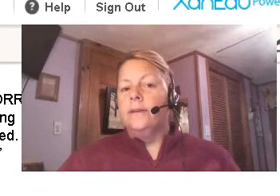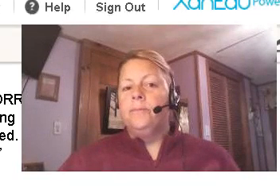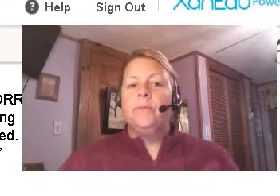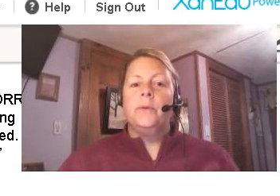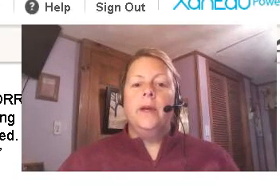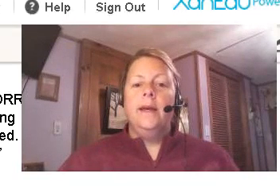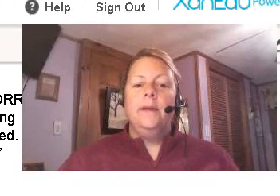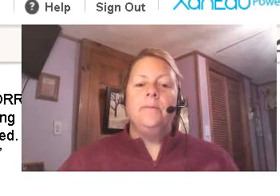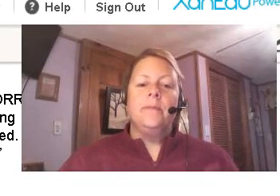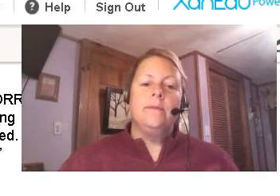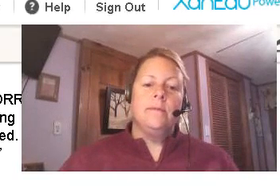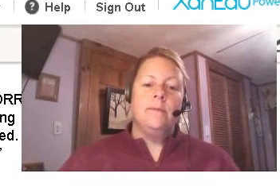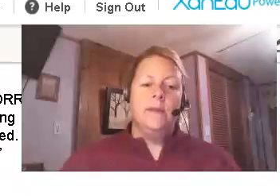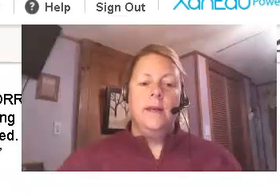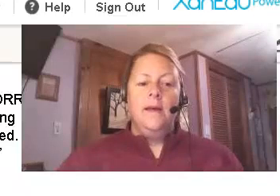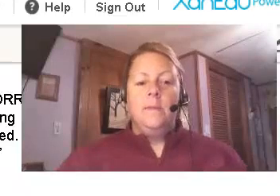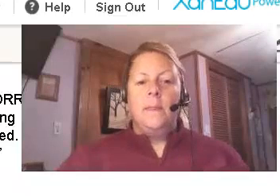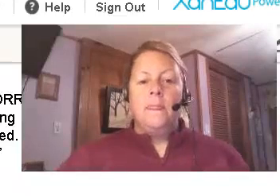Train gone, okay?